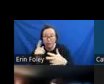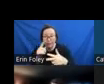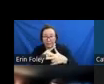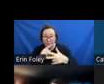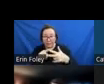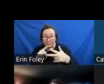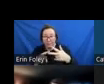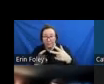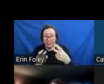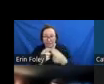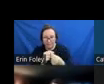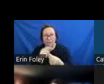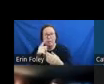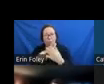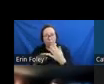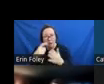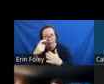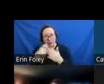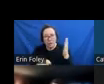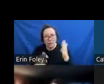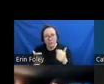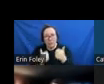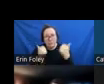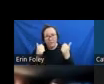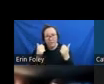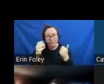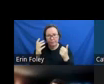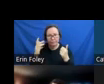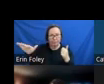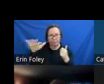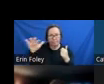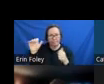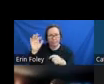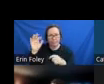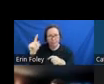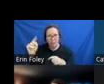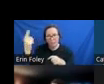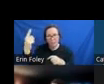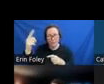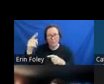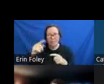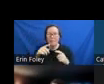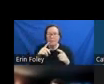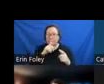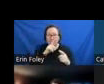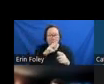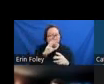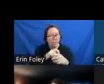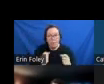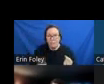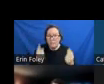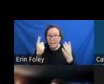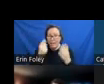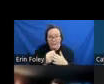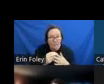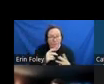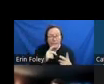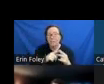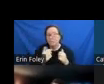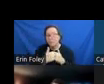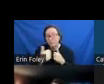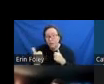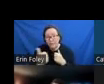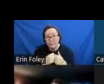housing. And remember, this does not include spending money, transportation, what the person does during the day.